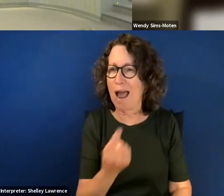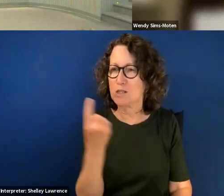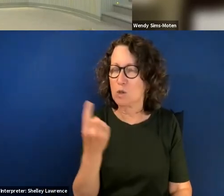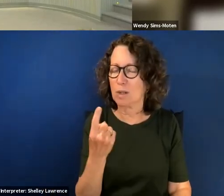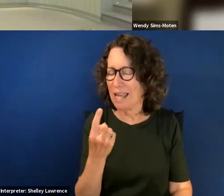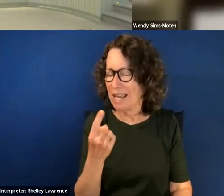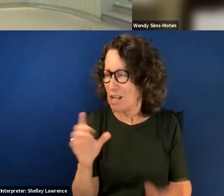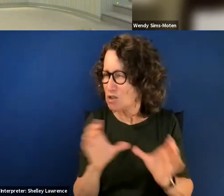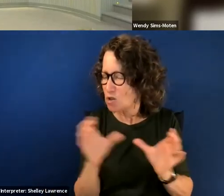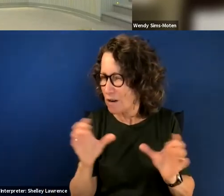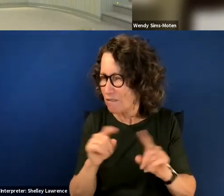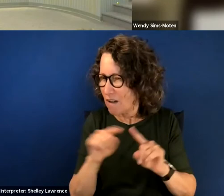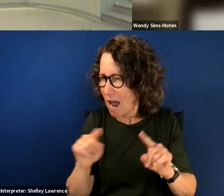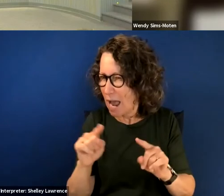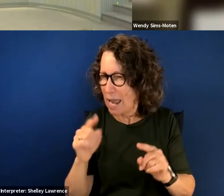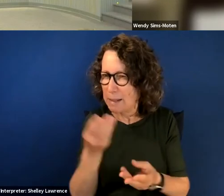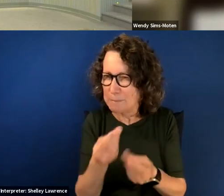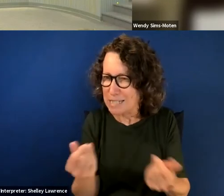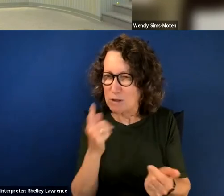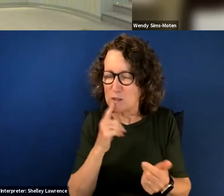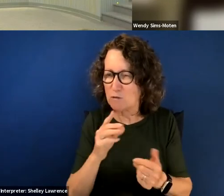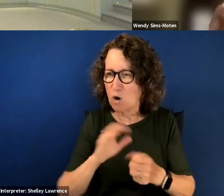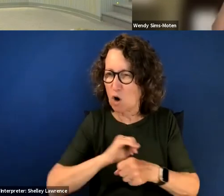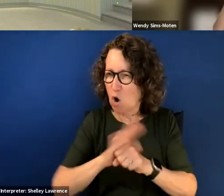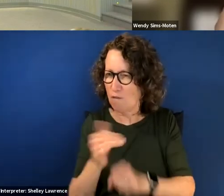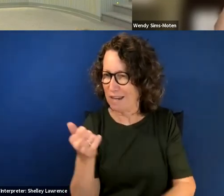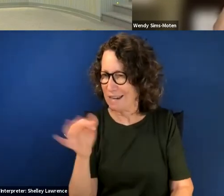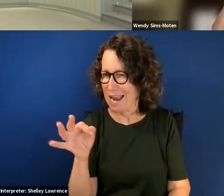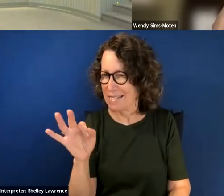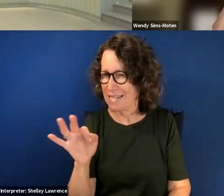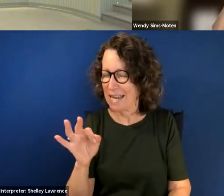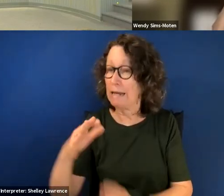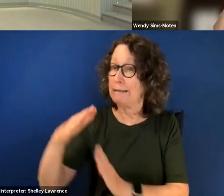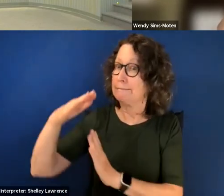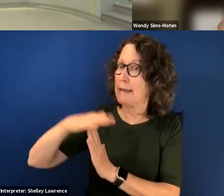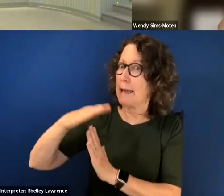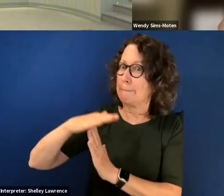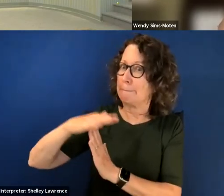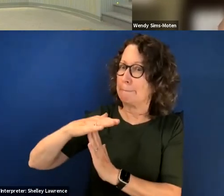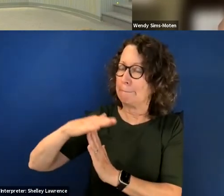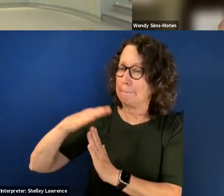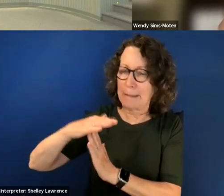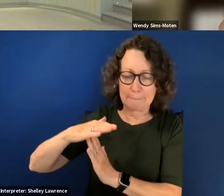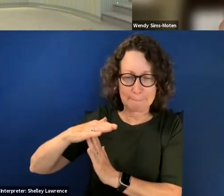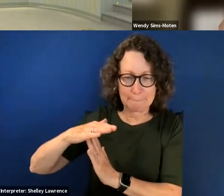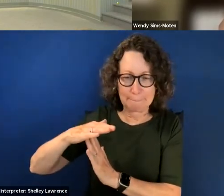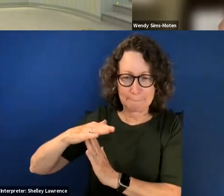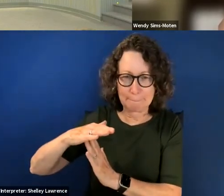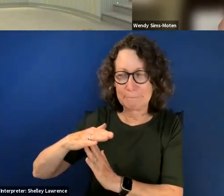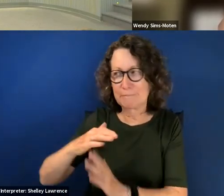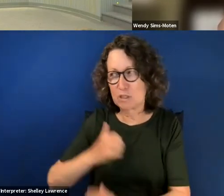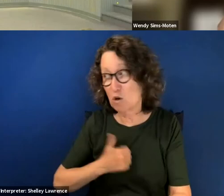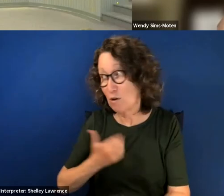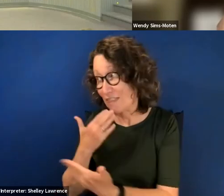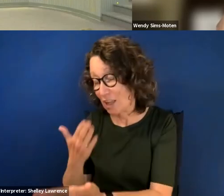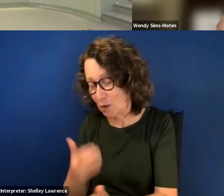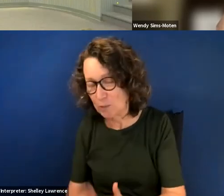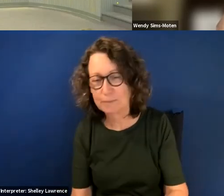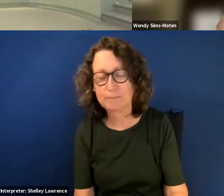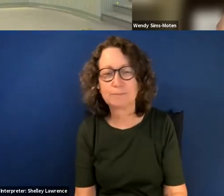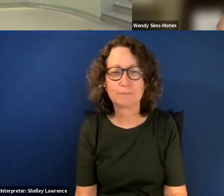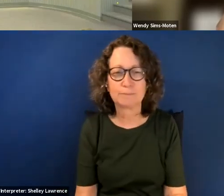certified reference materials for COVID-19. FDA admits. Thank you.